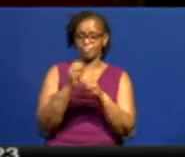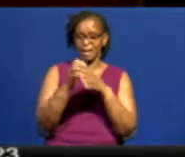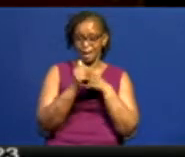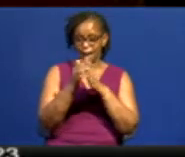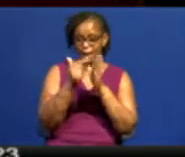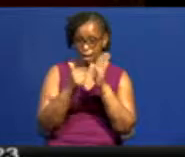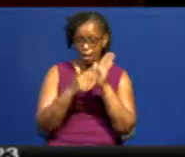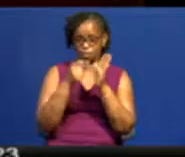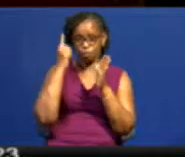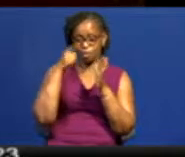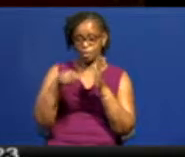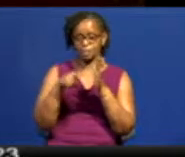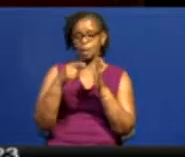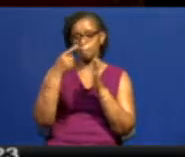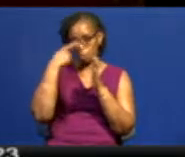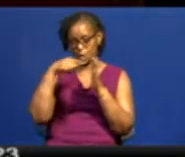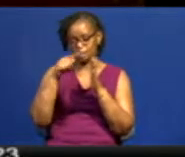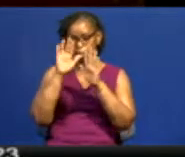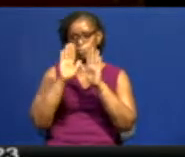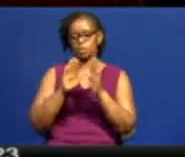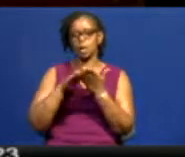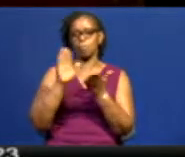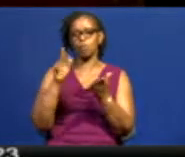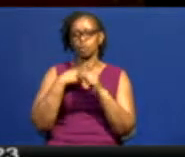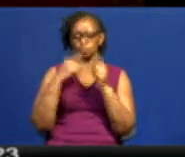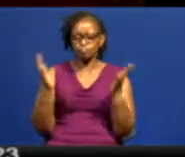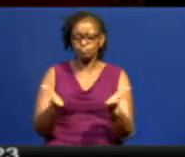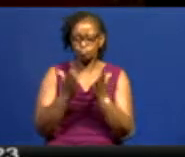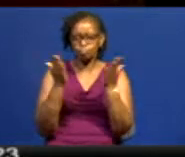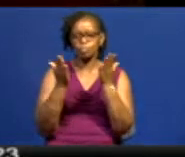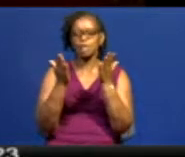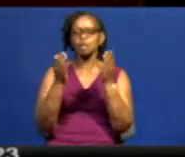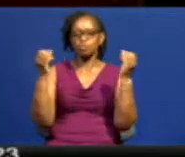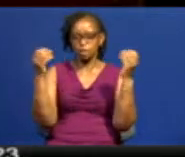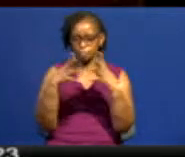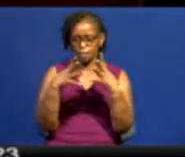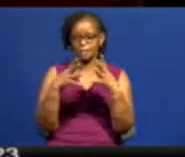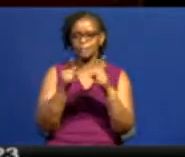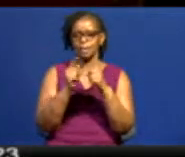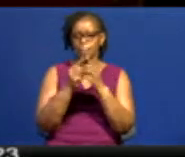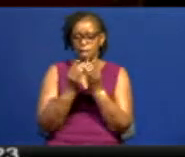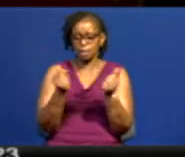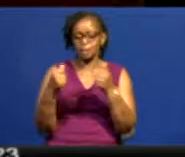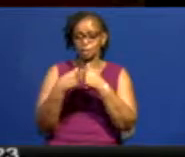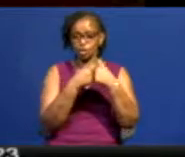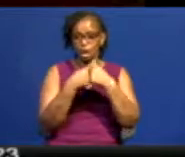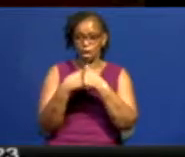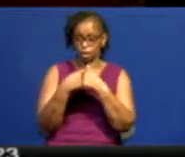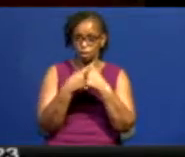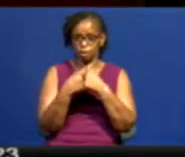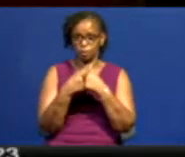policy will be vital in enhancing transparency in tax policies, addressing the challenges that have